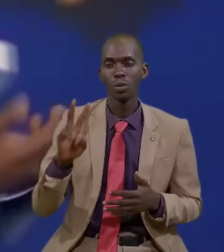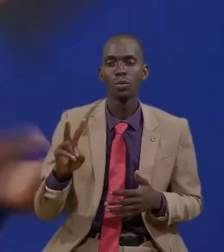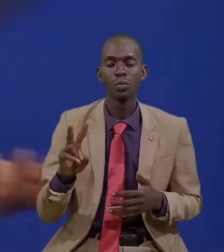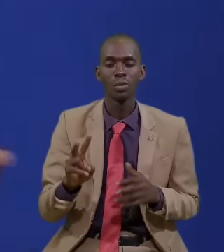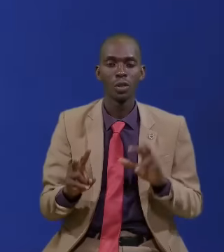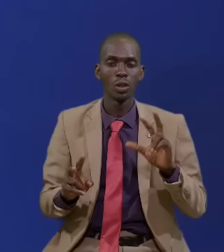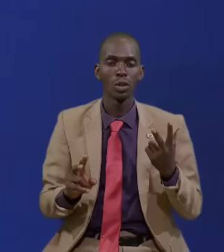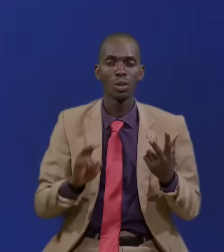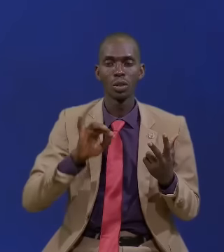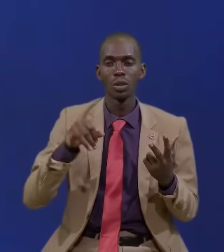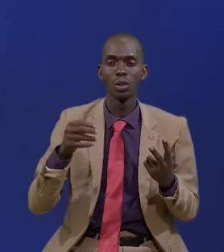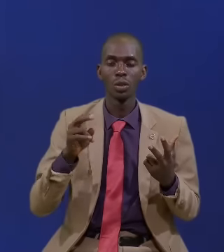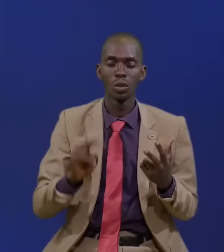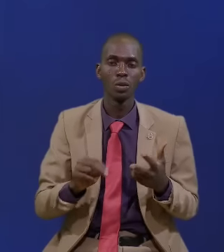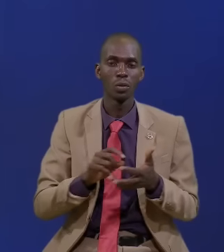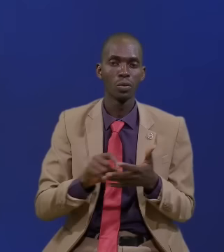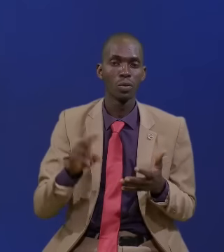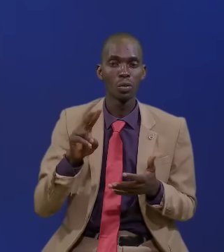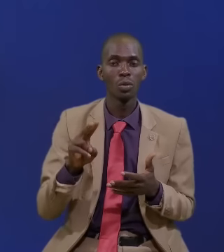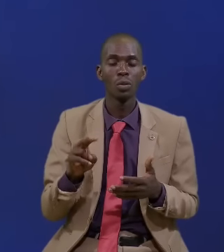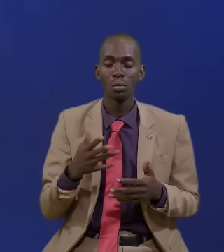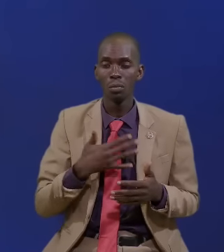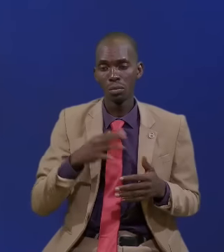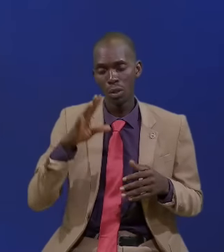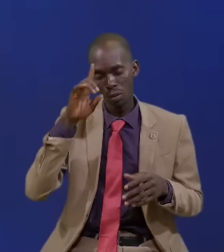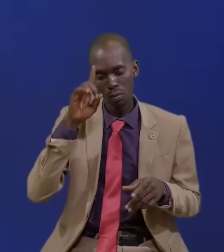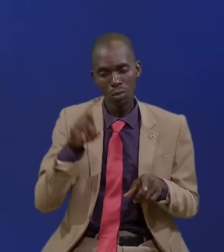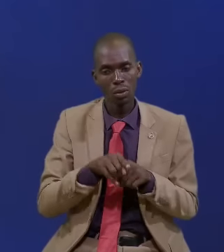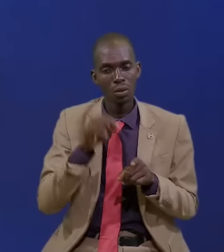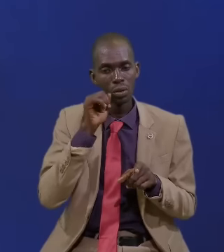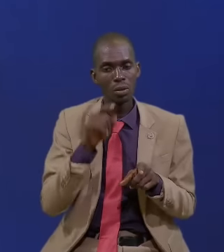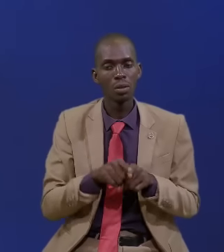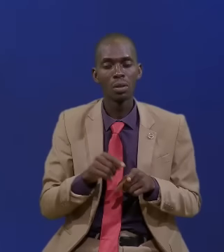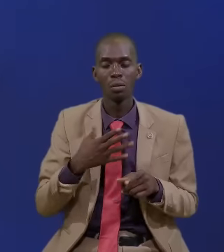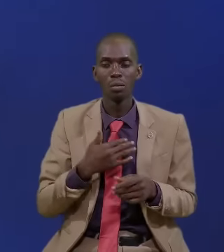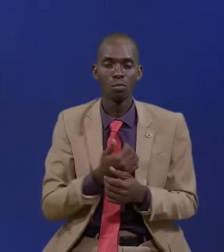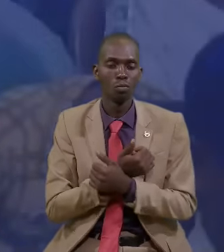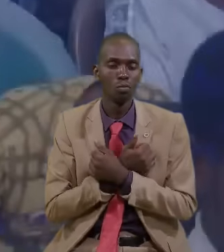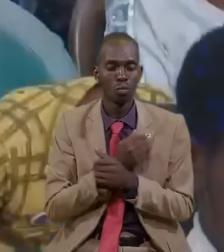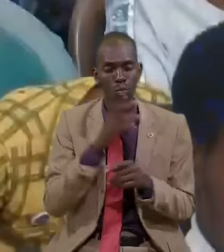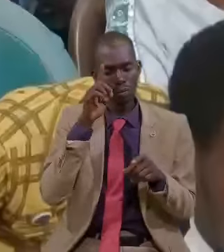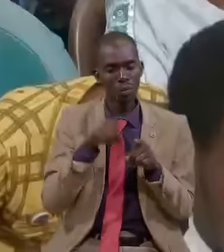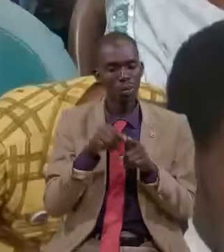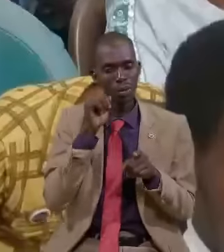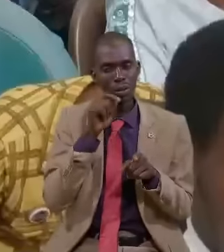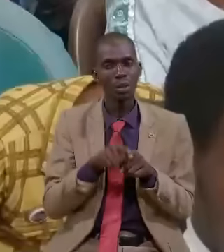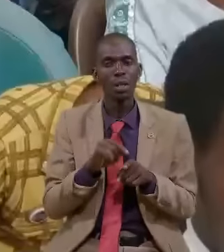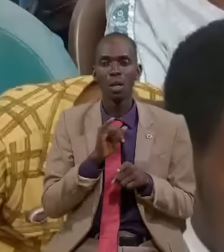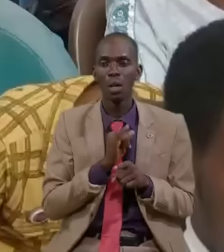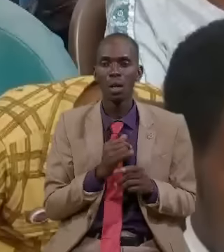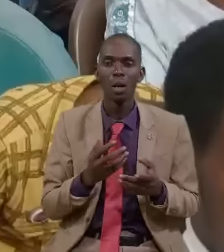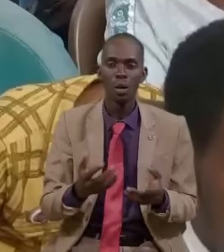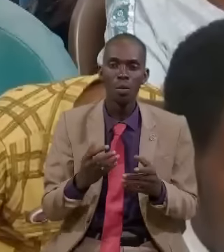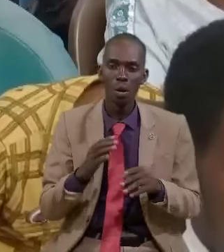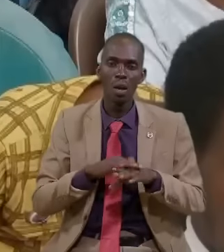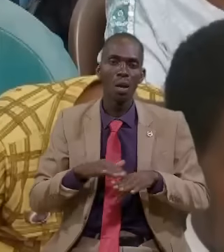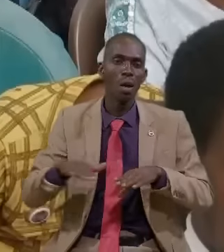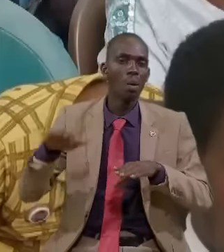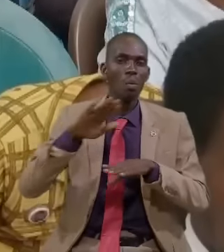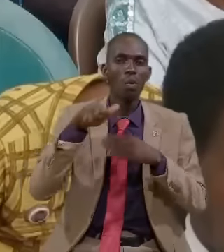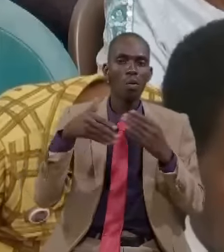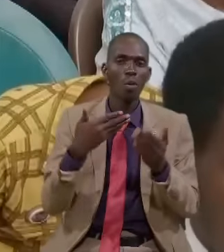2. Beloved, I wish, I pray, I desire, above all things, that thou mayest